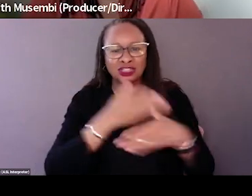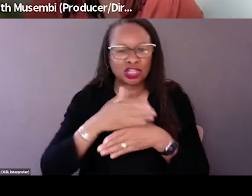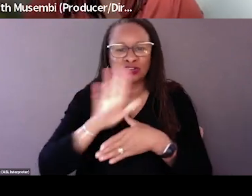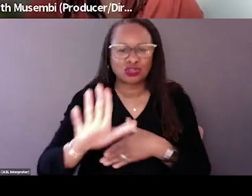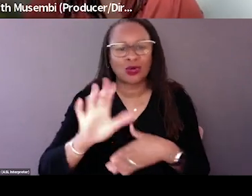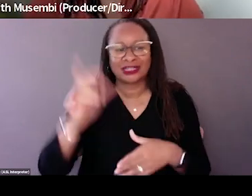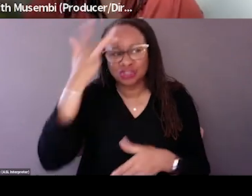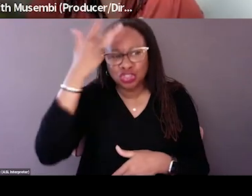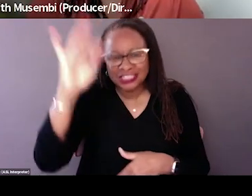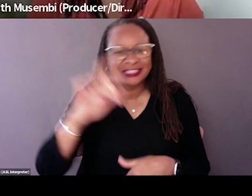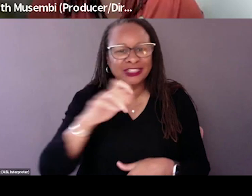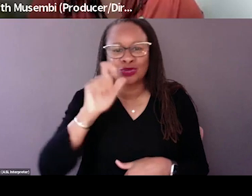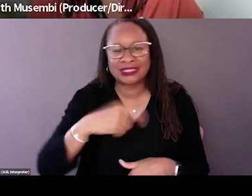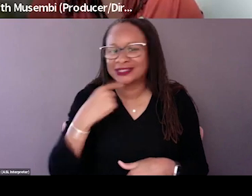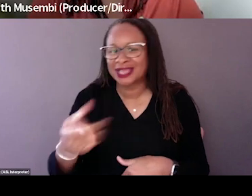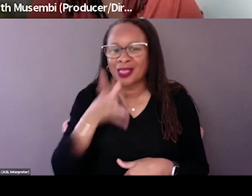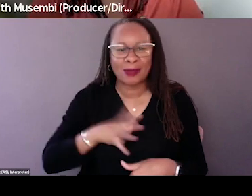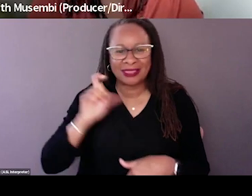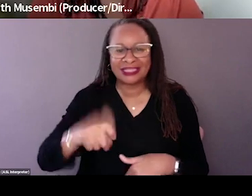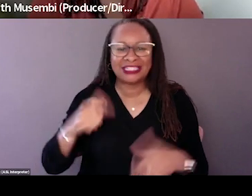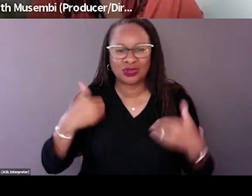genius," which he did. Go, incredible.